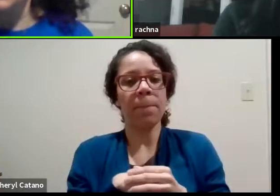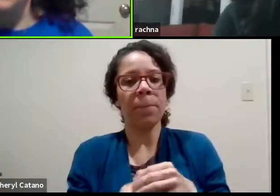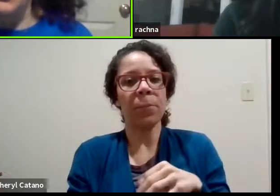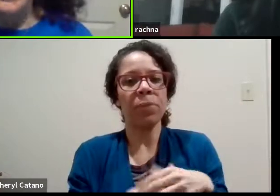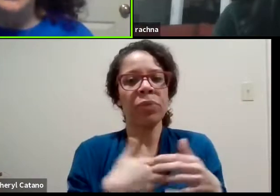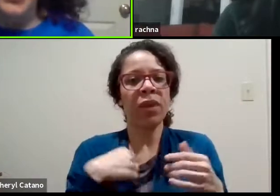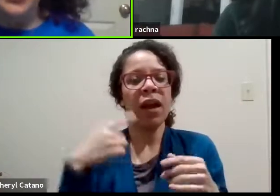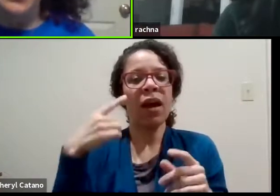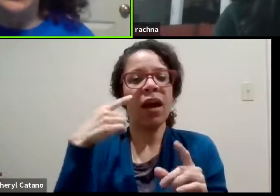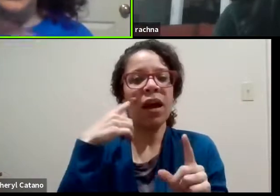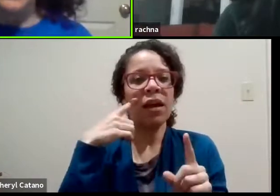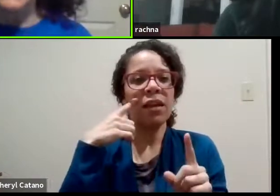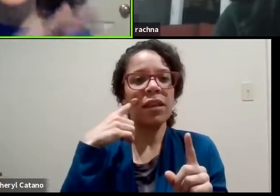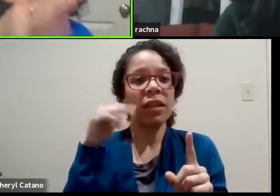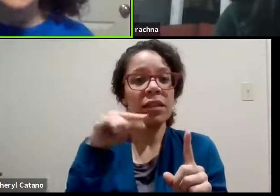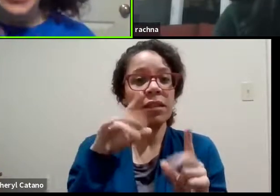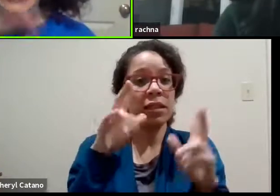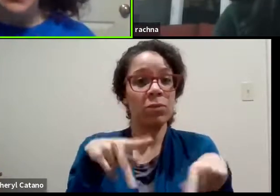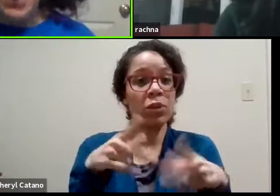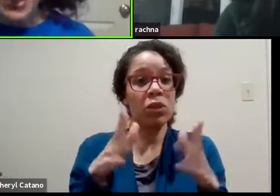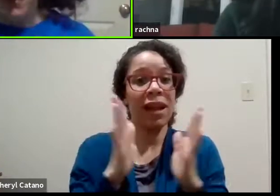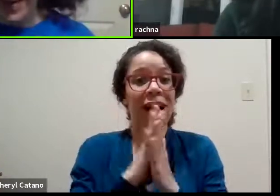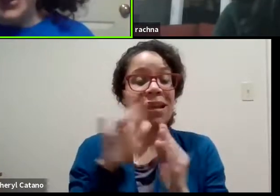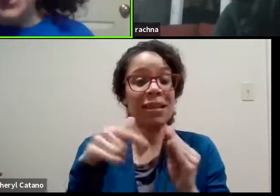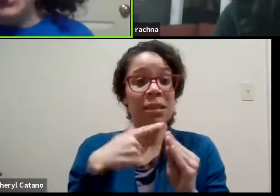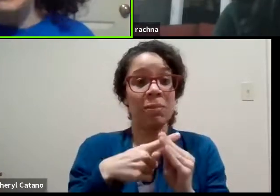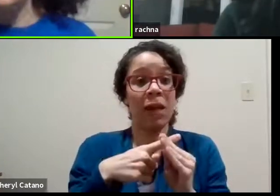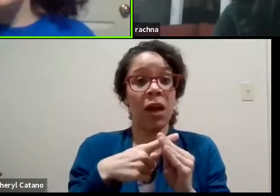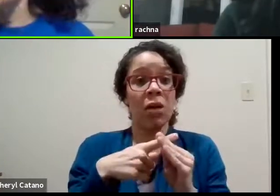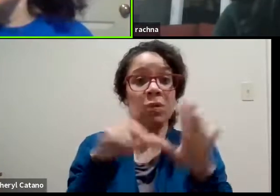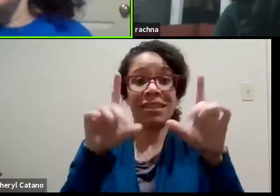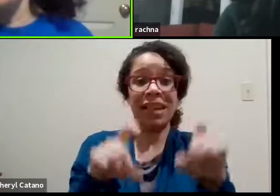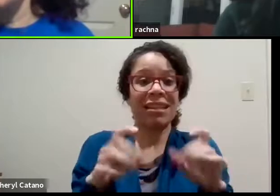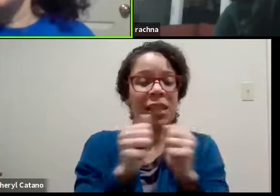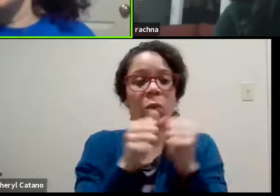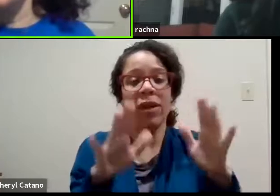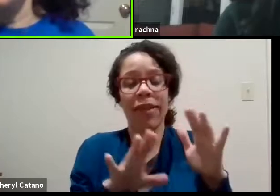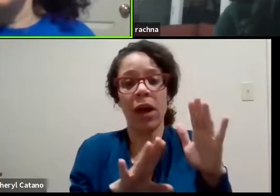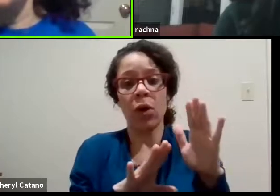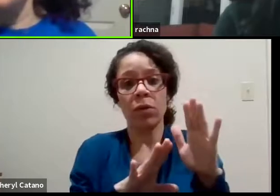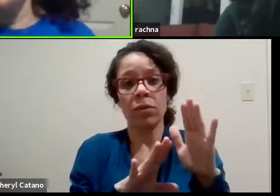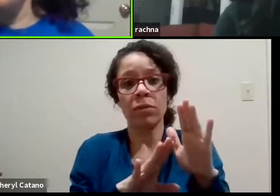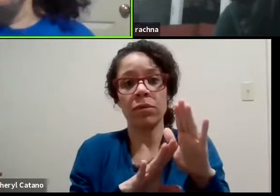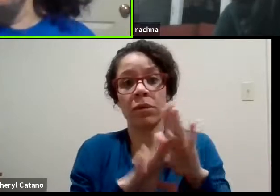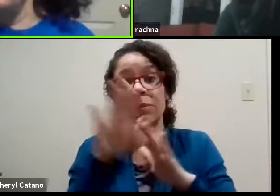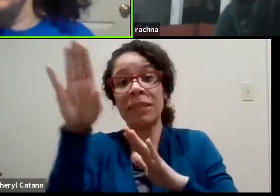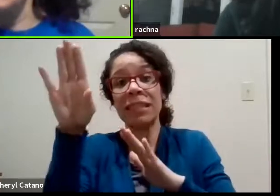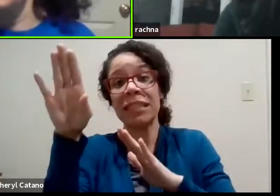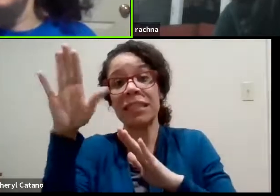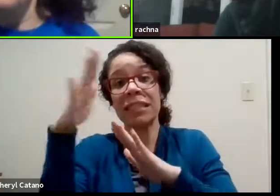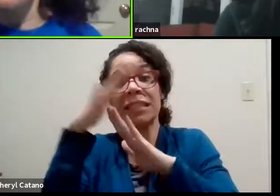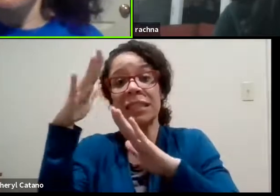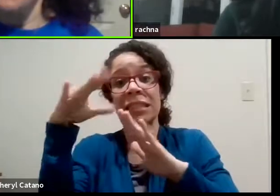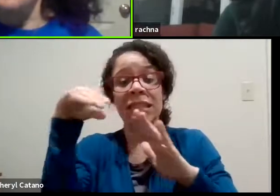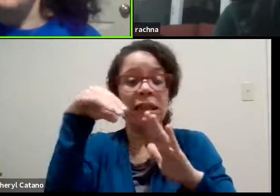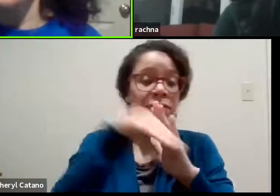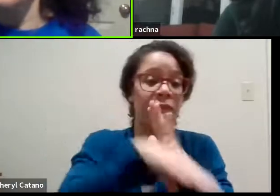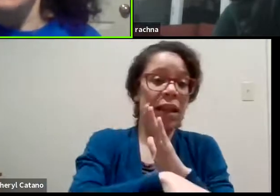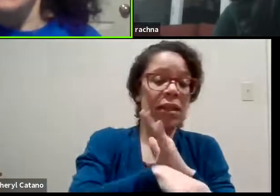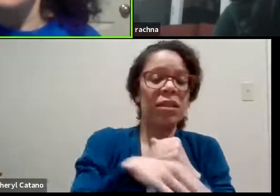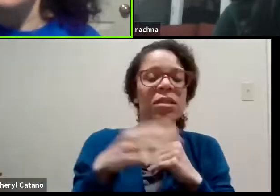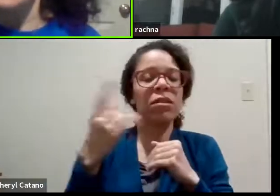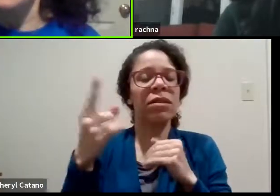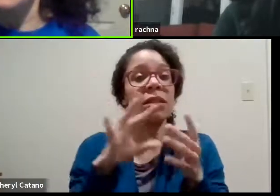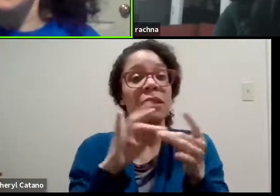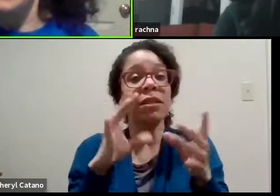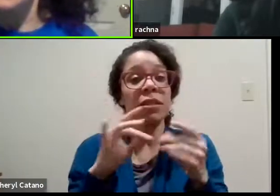this is the person who asked about the testing that didn't have peaks and valleys. Hopefully, I'm not mixing up our different questions. But they